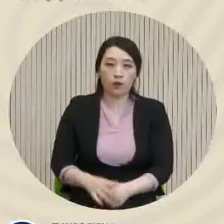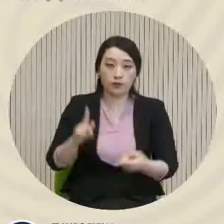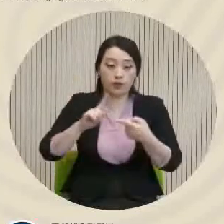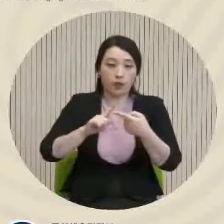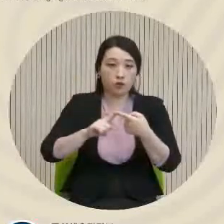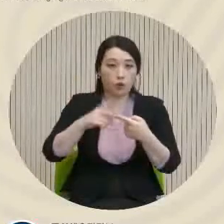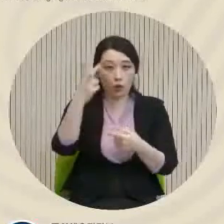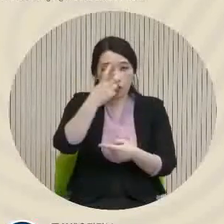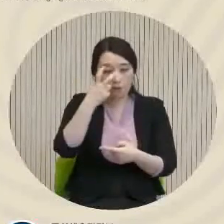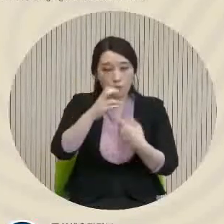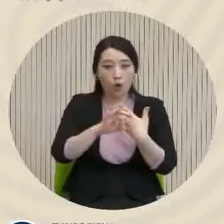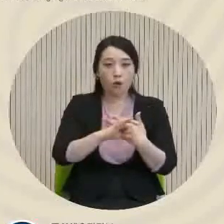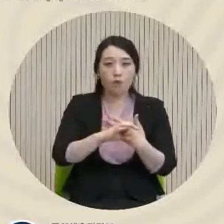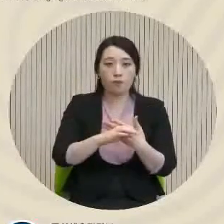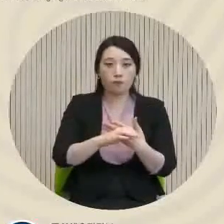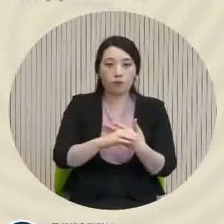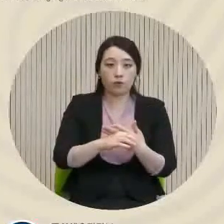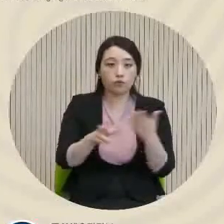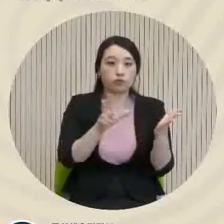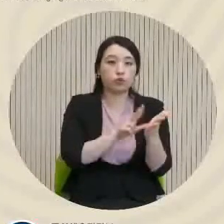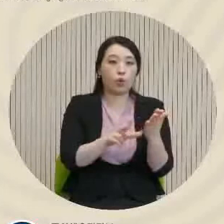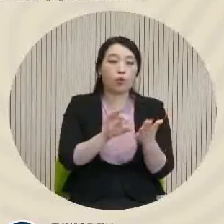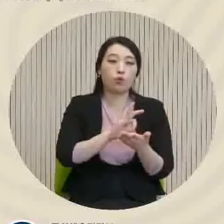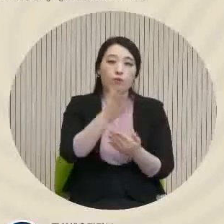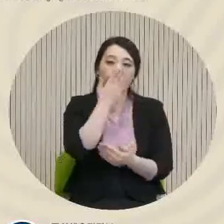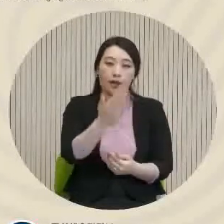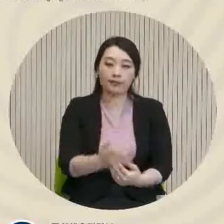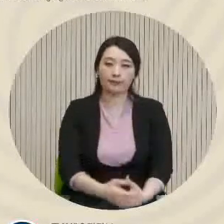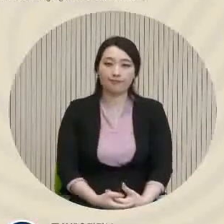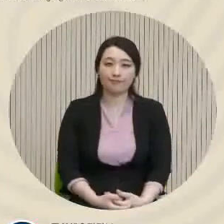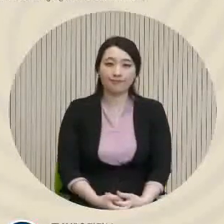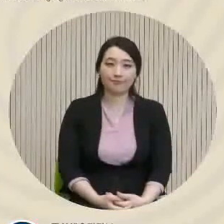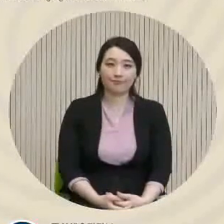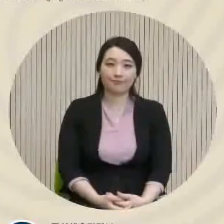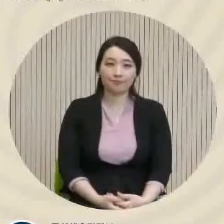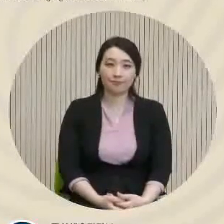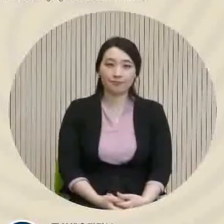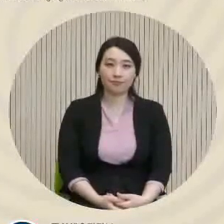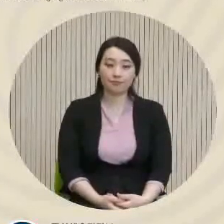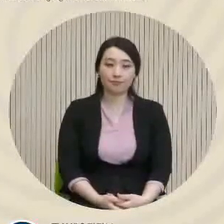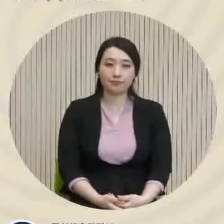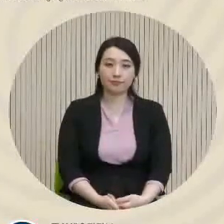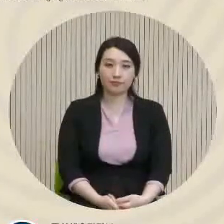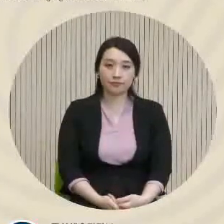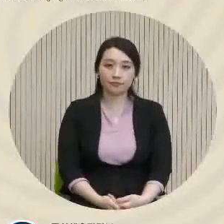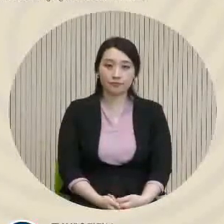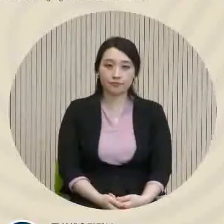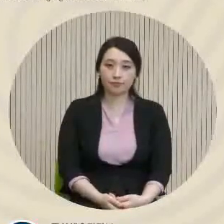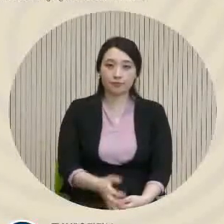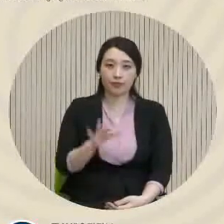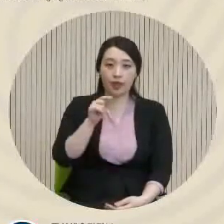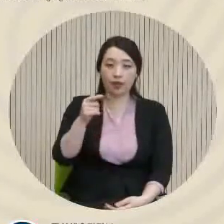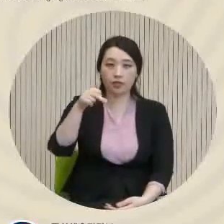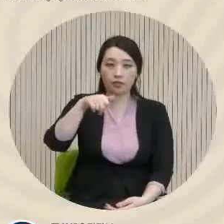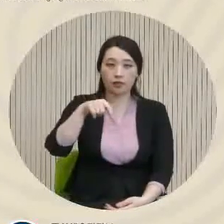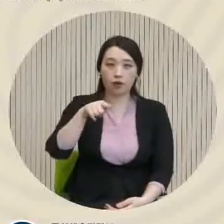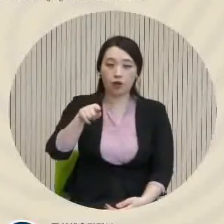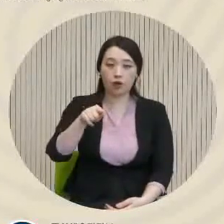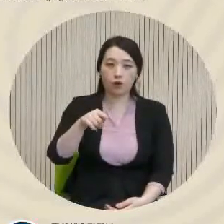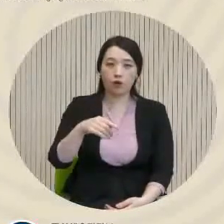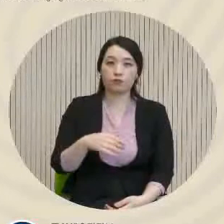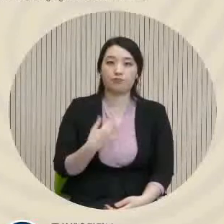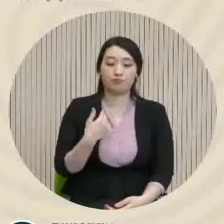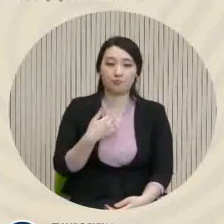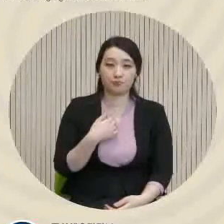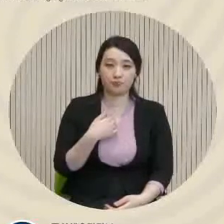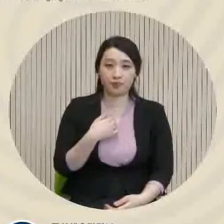if you Google it, you can have easy access to the materials on the website. And I would like to